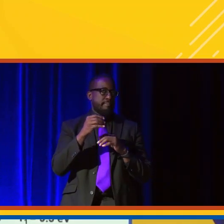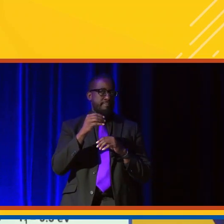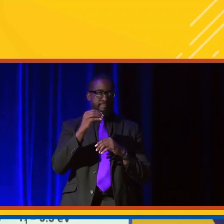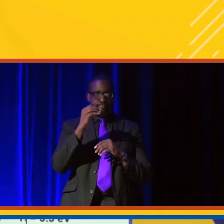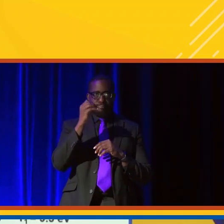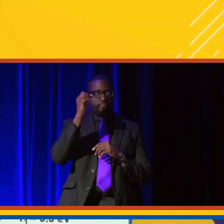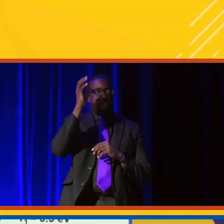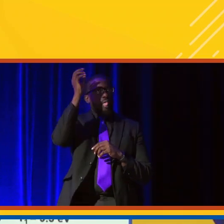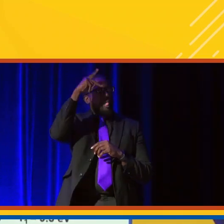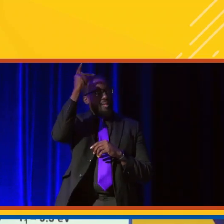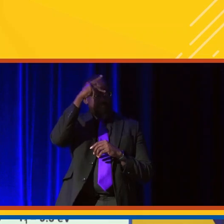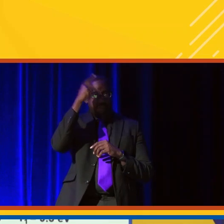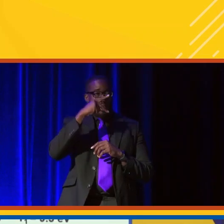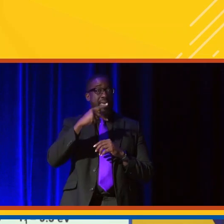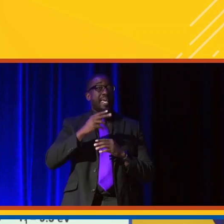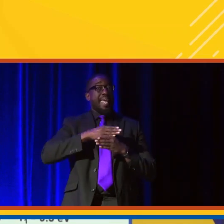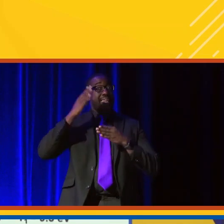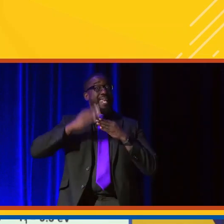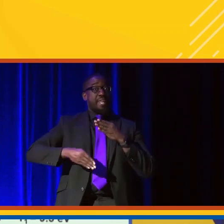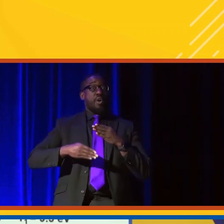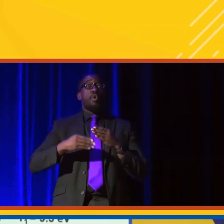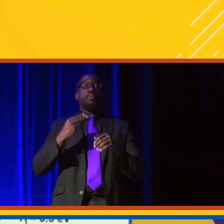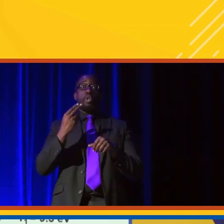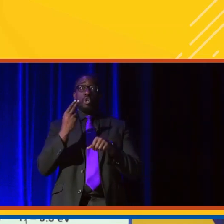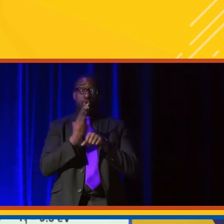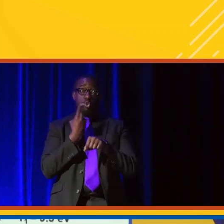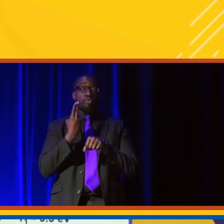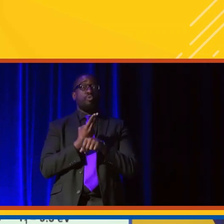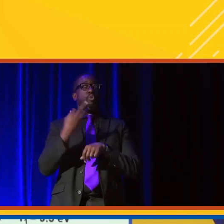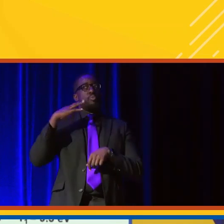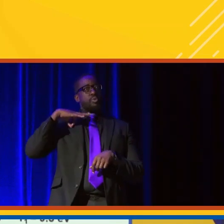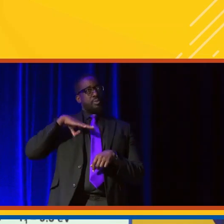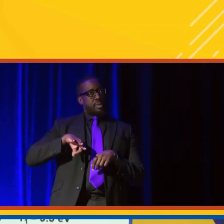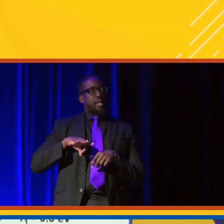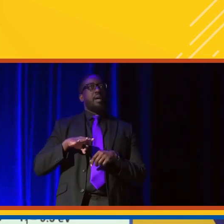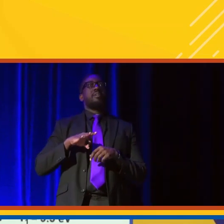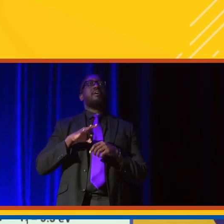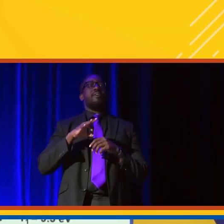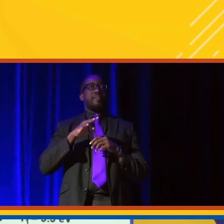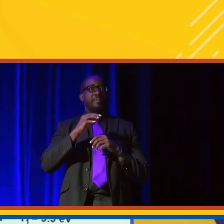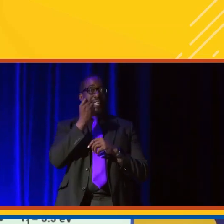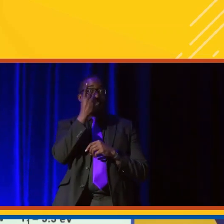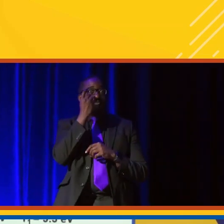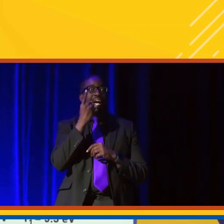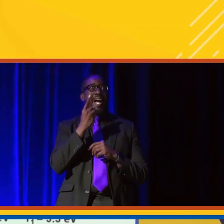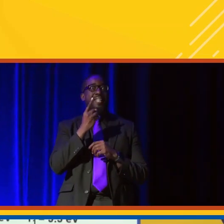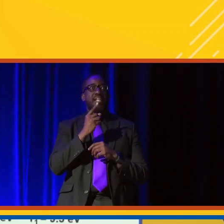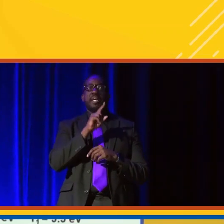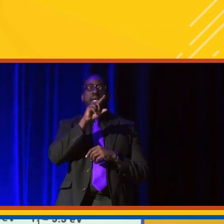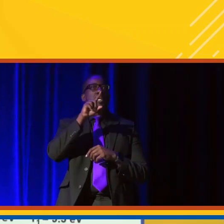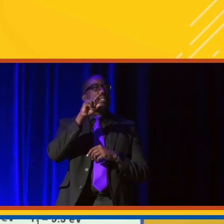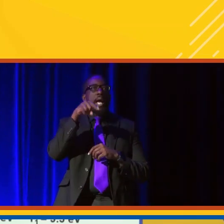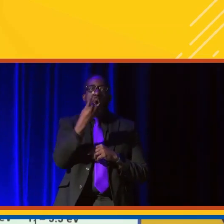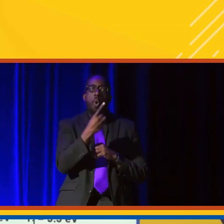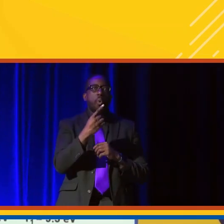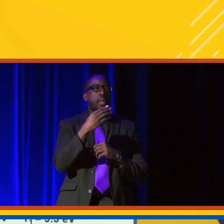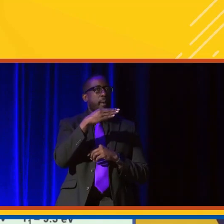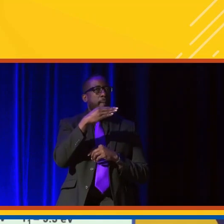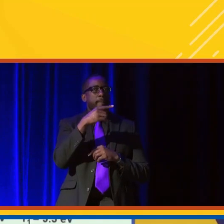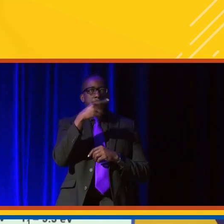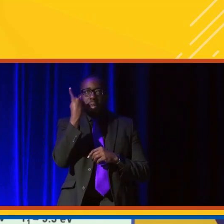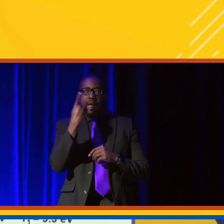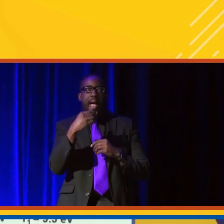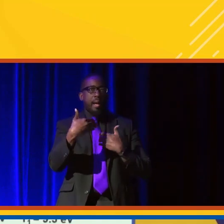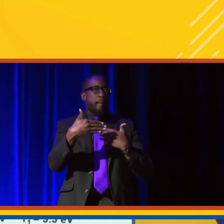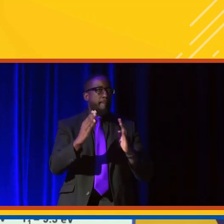be, and we ended up with a useful, productive insight towards our optimization goal that was not just black box optimization, but actually